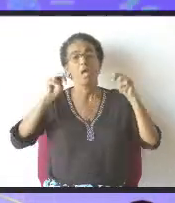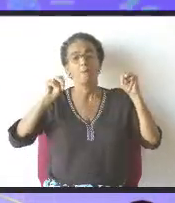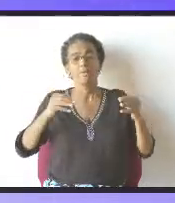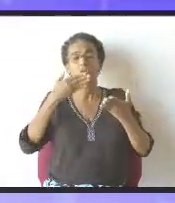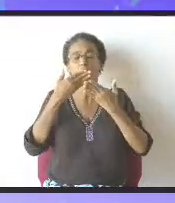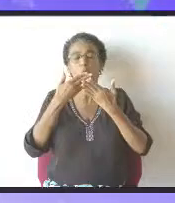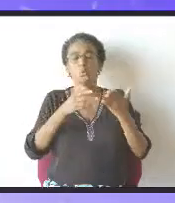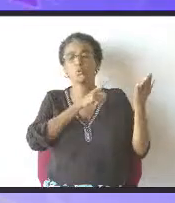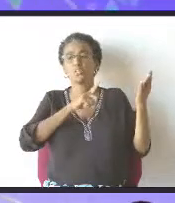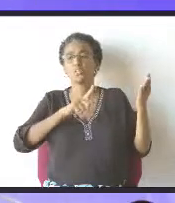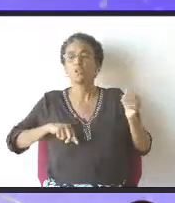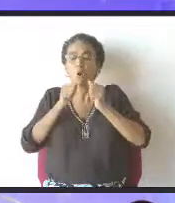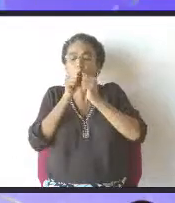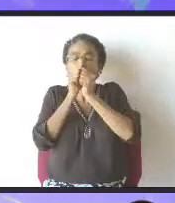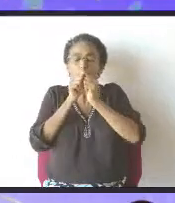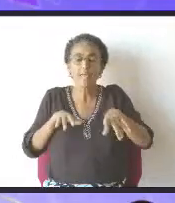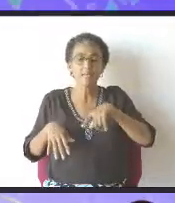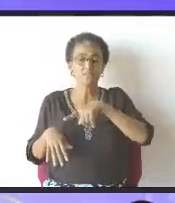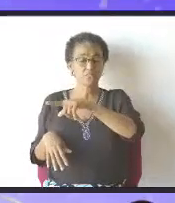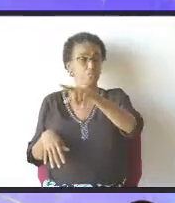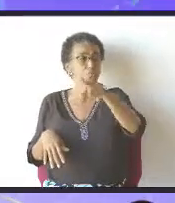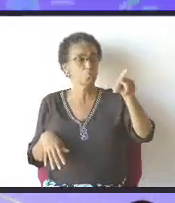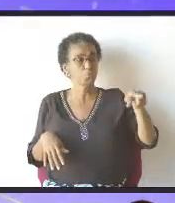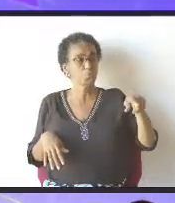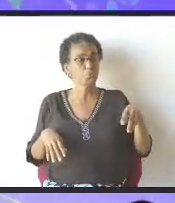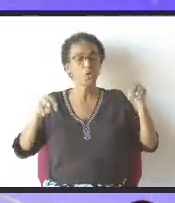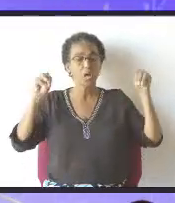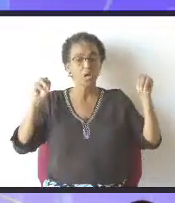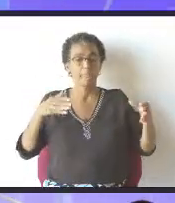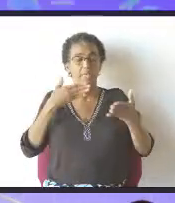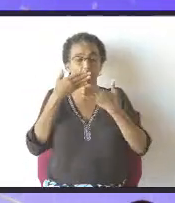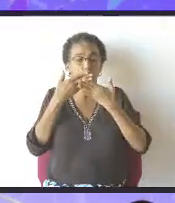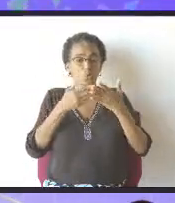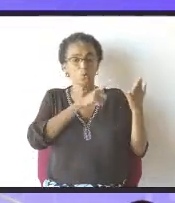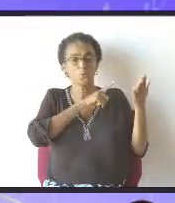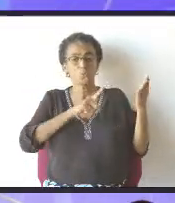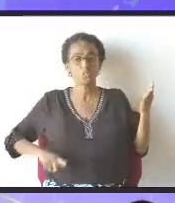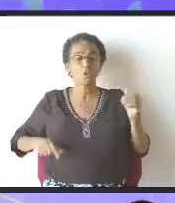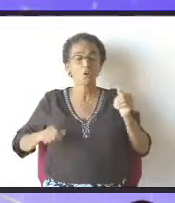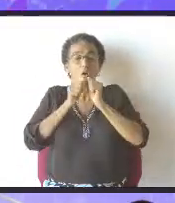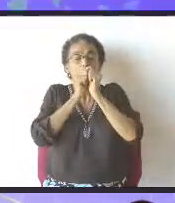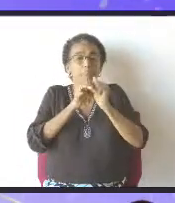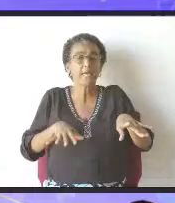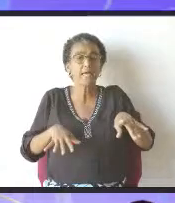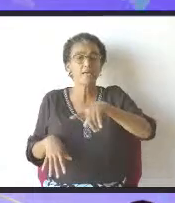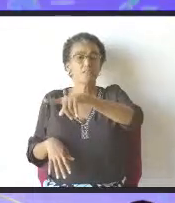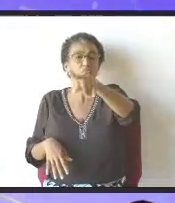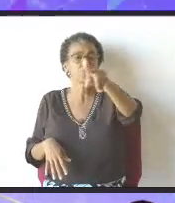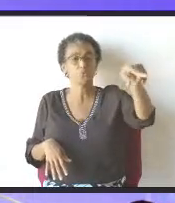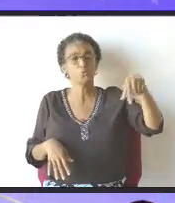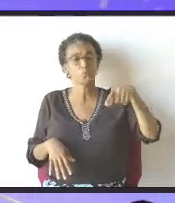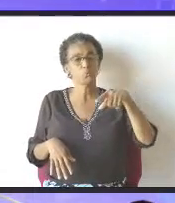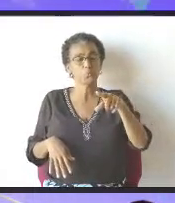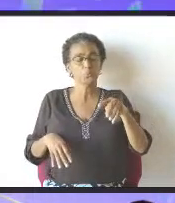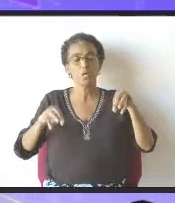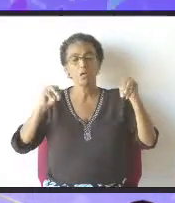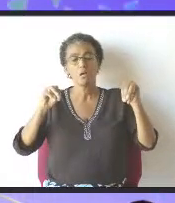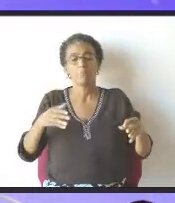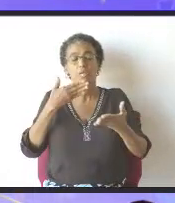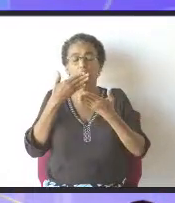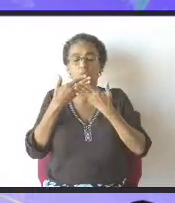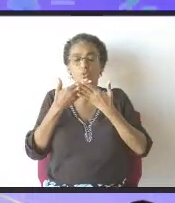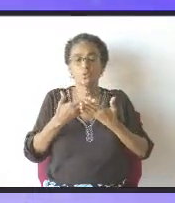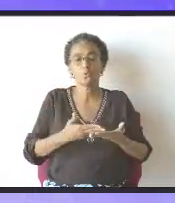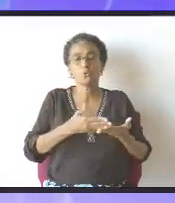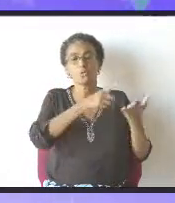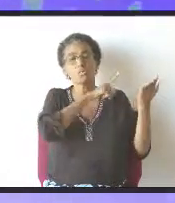May the good Lord bless you. May the good Lord bless you. May